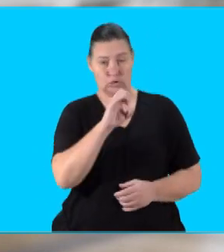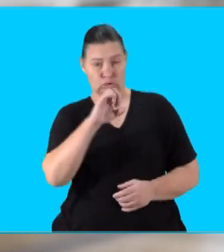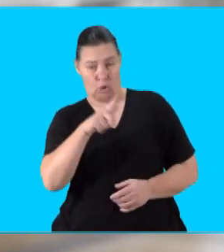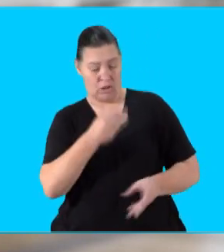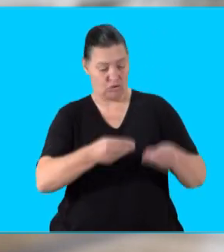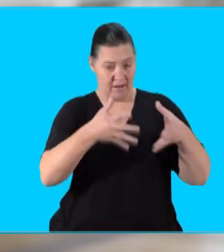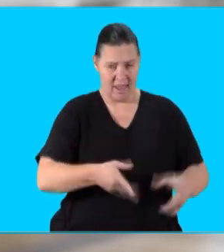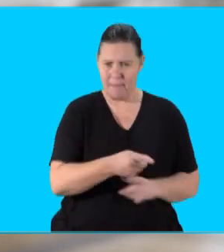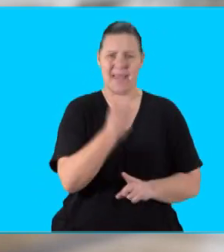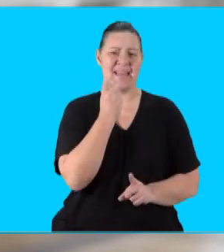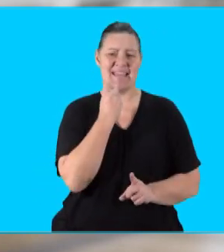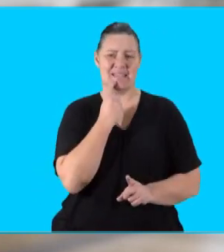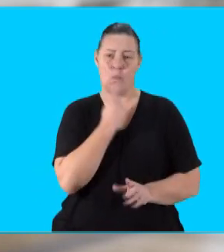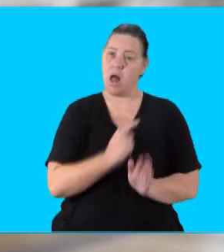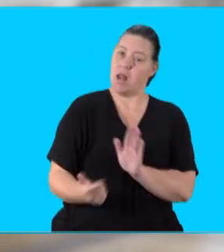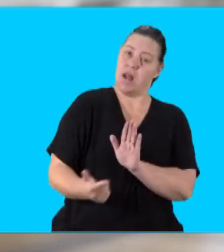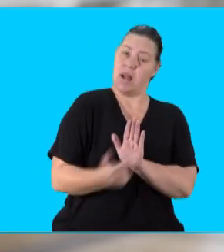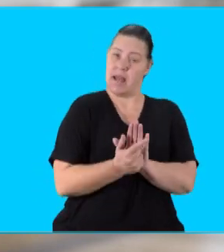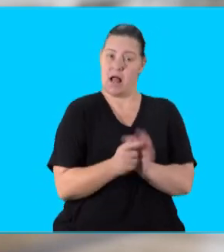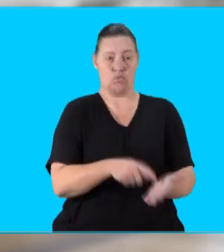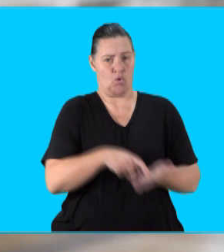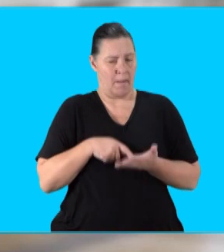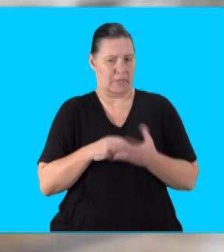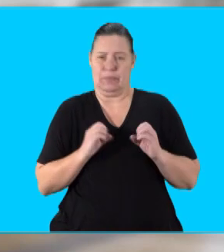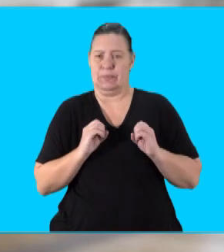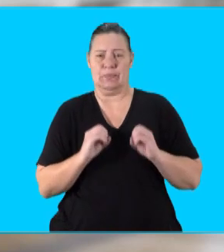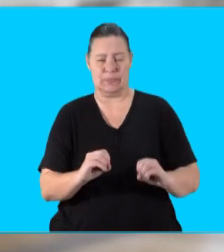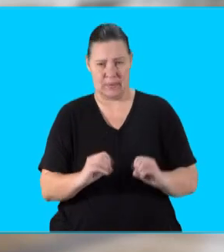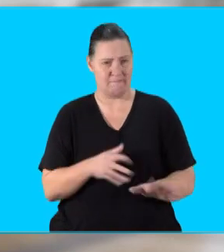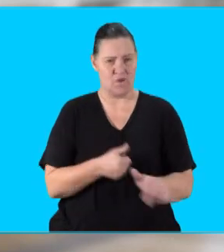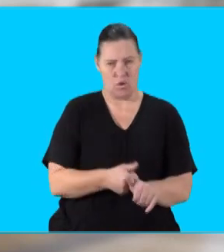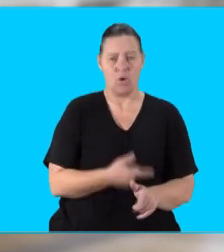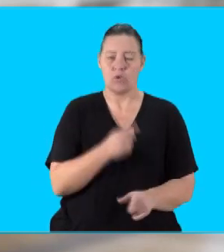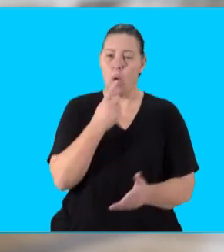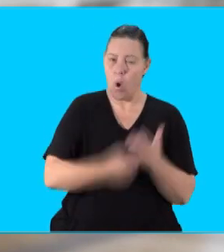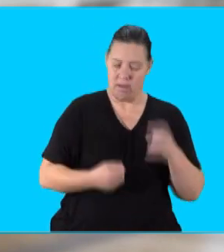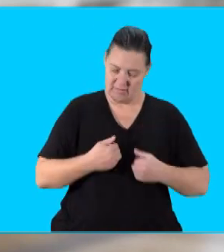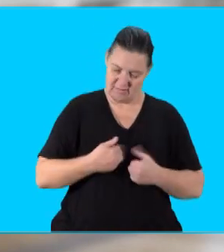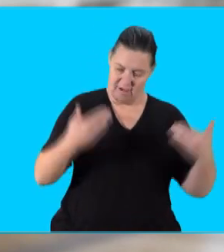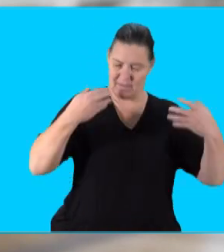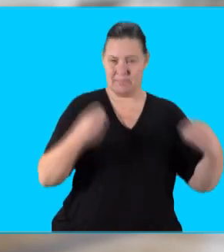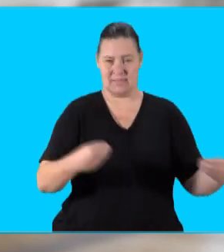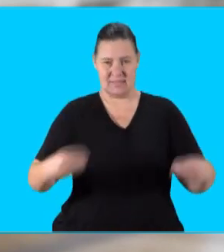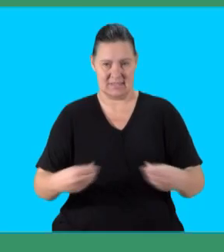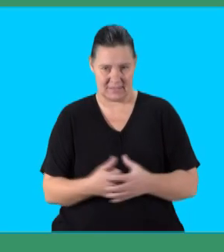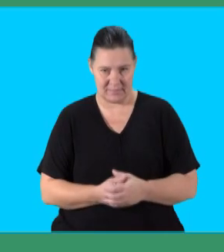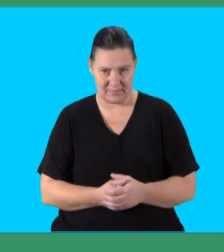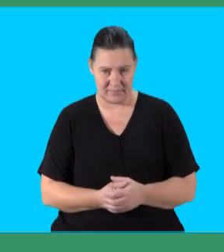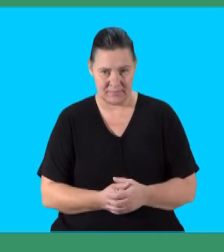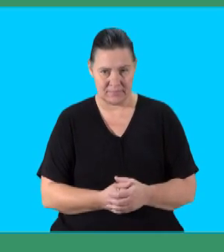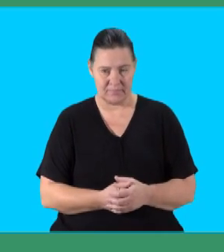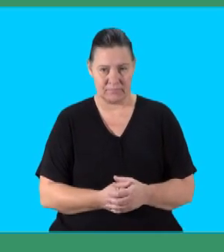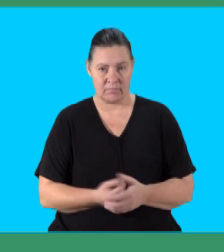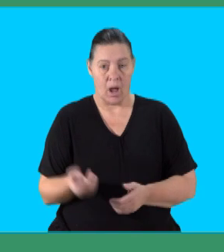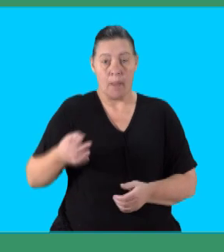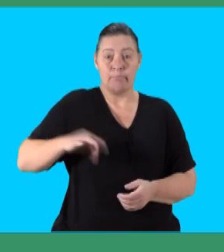easy because there are no legal requirements that you have to follow. You just simply start your business. The profit